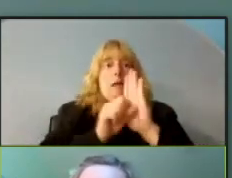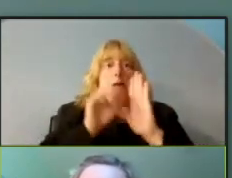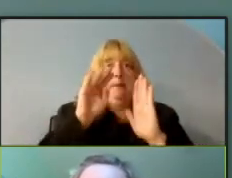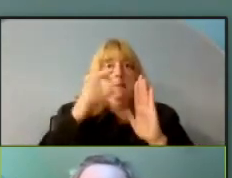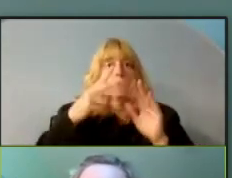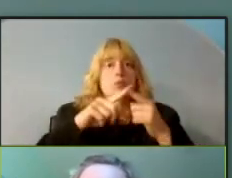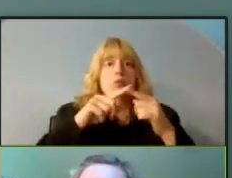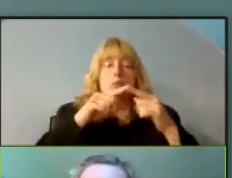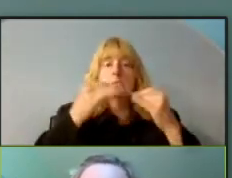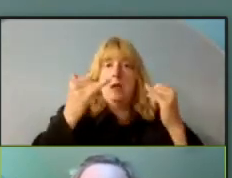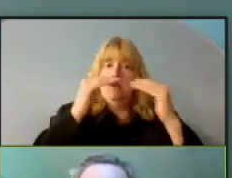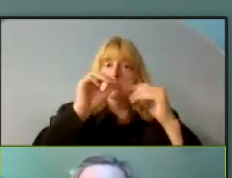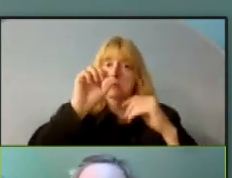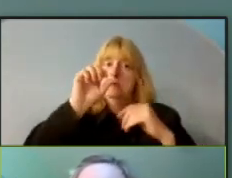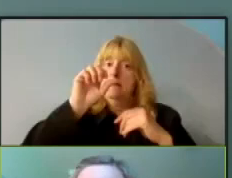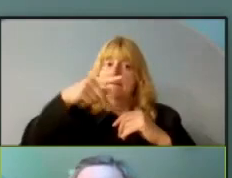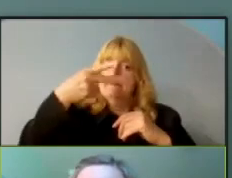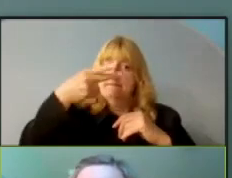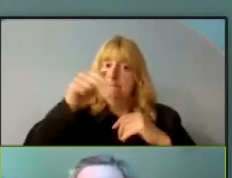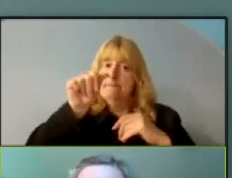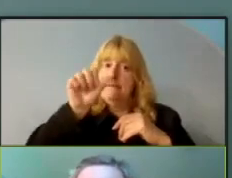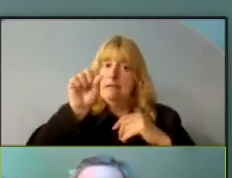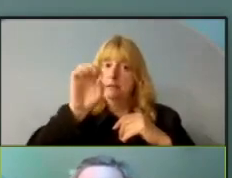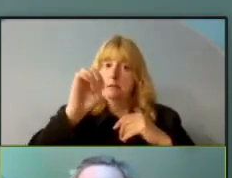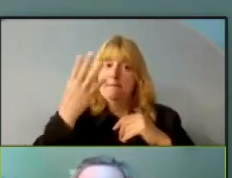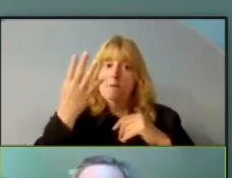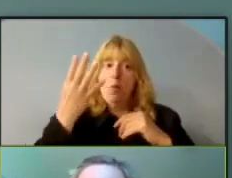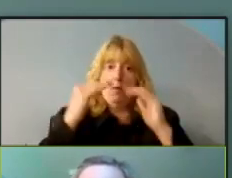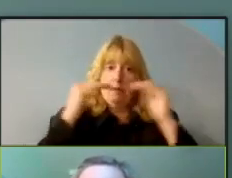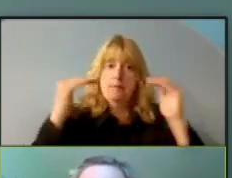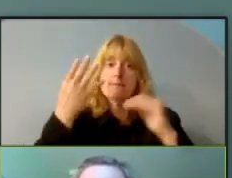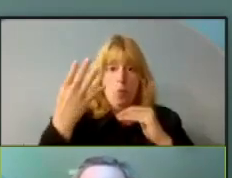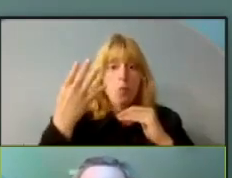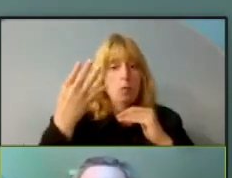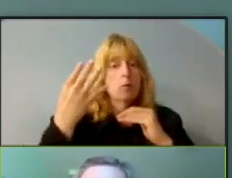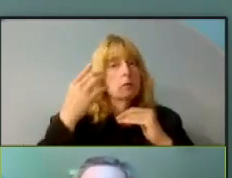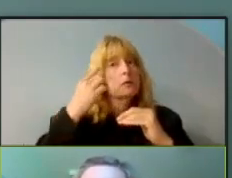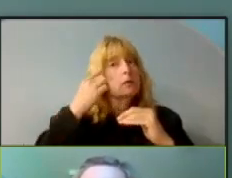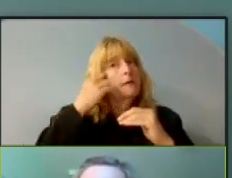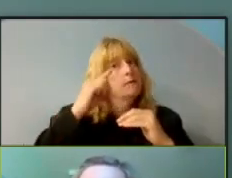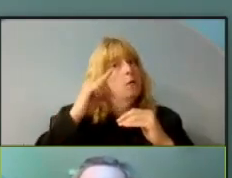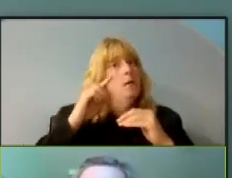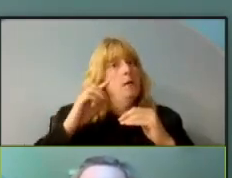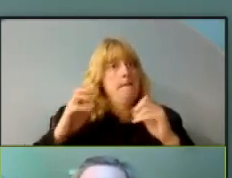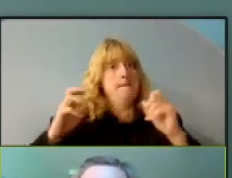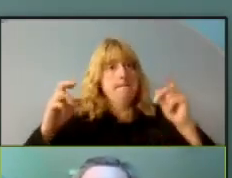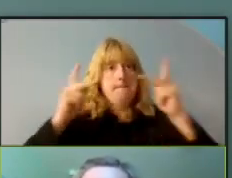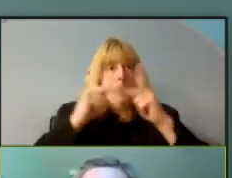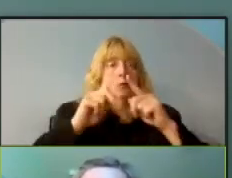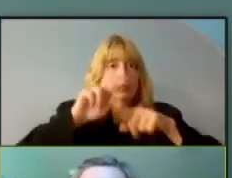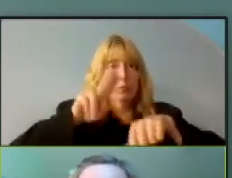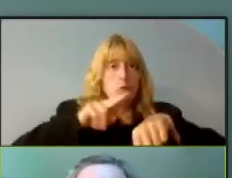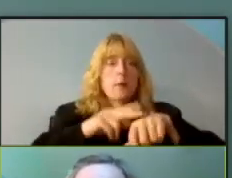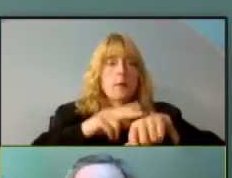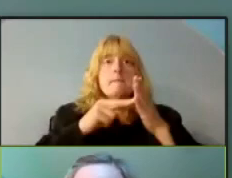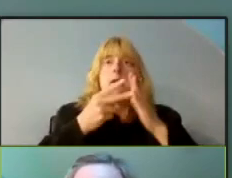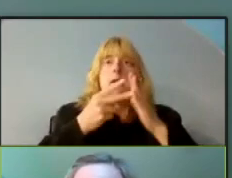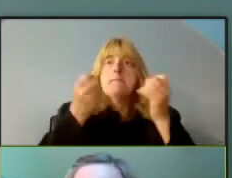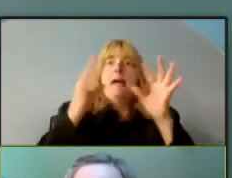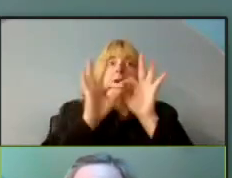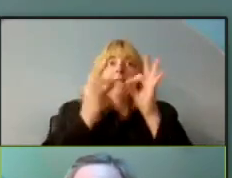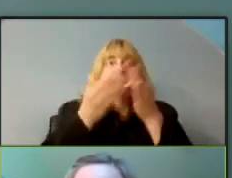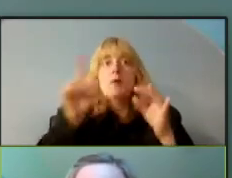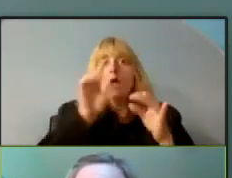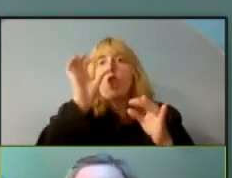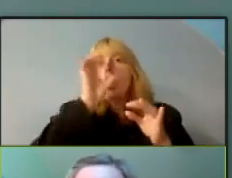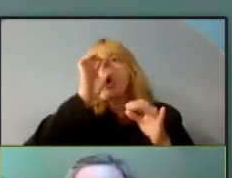Start plan, that means even more families are looking for options for their children for this summer. And we know that whether